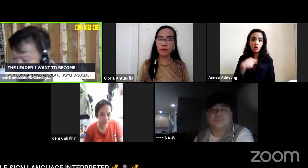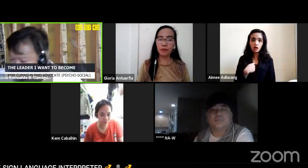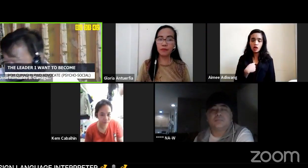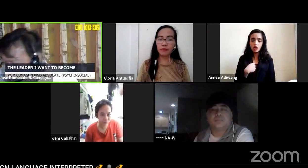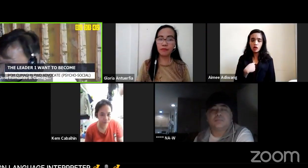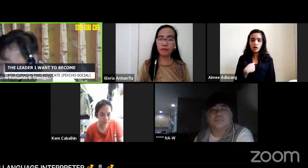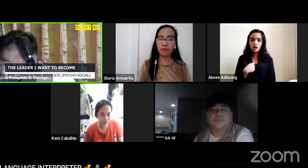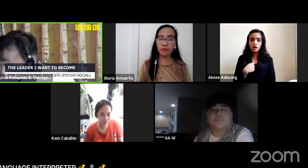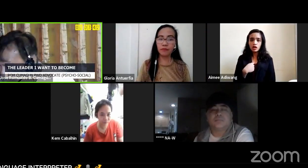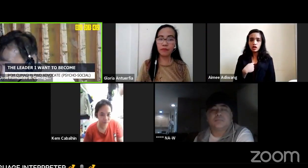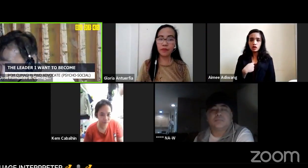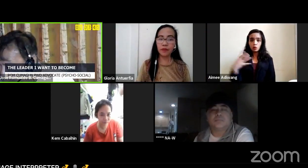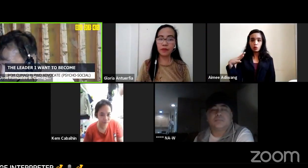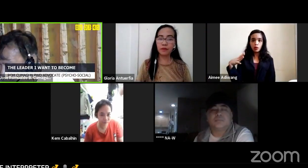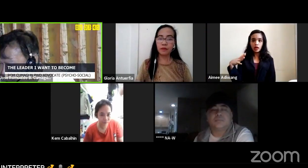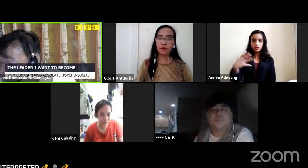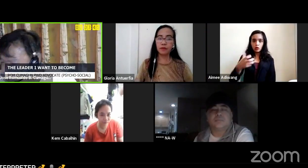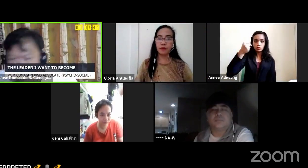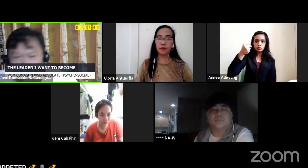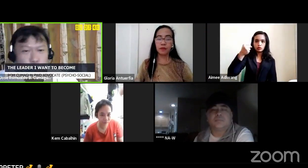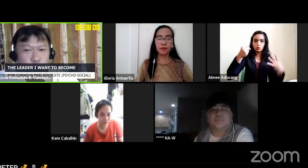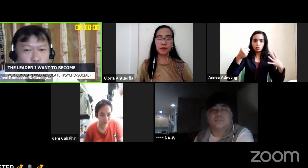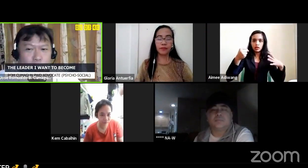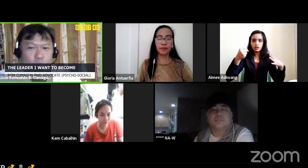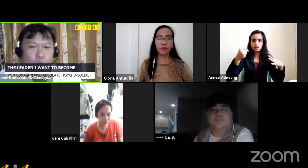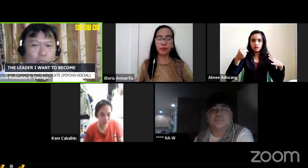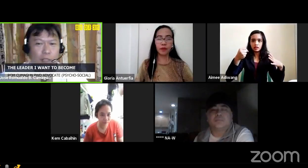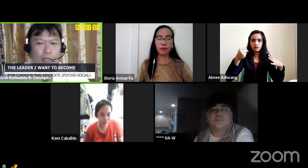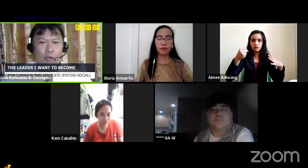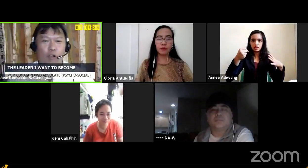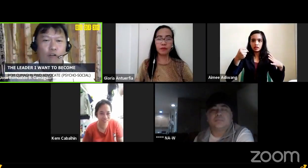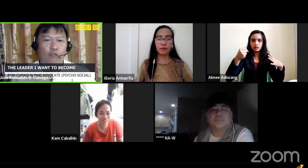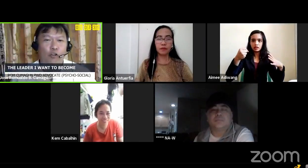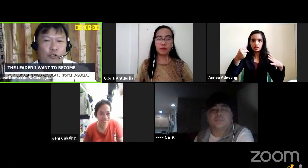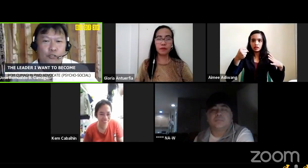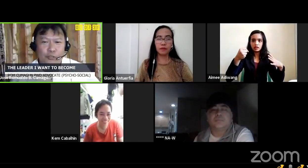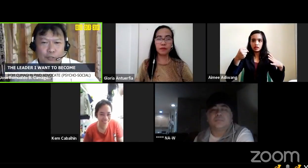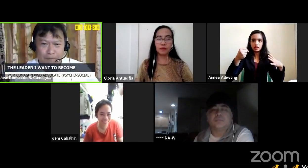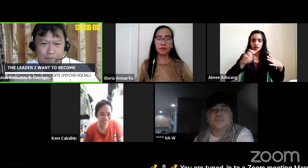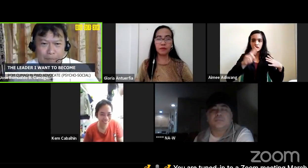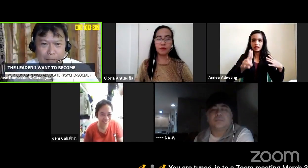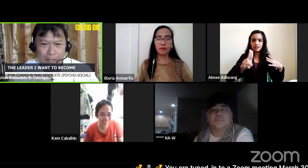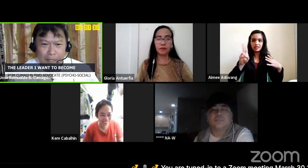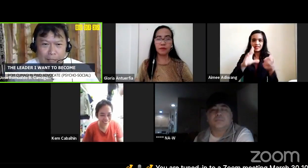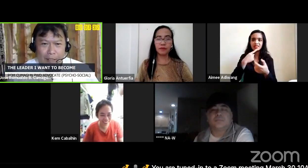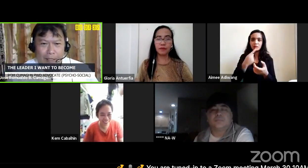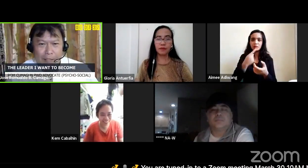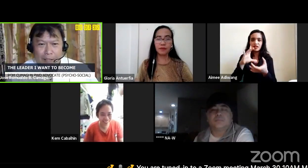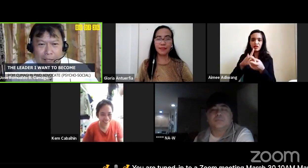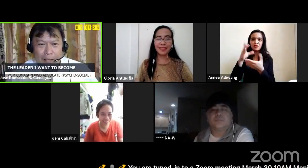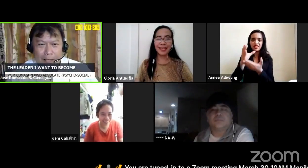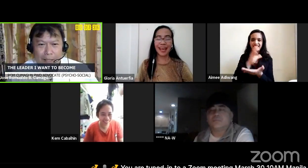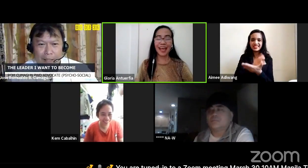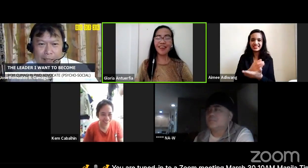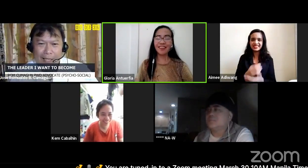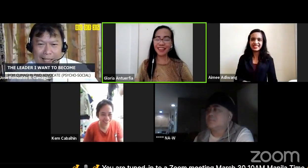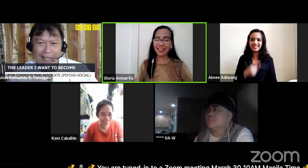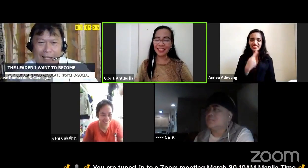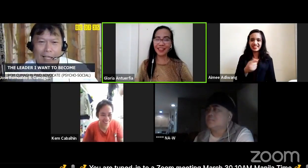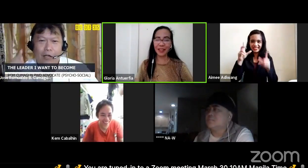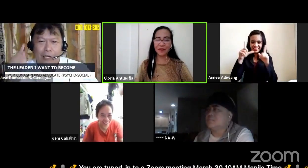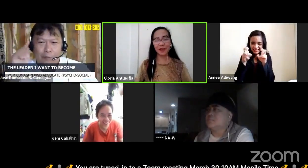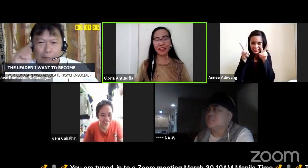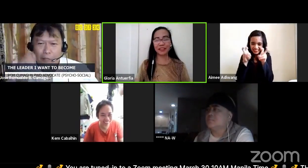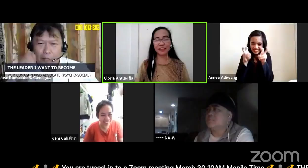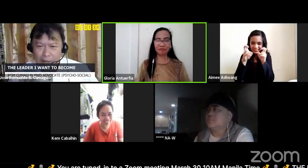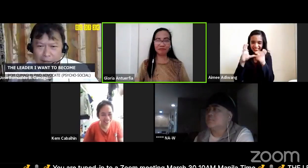Gloria, I'd like to boss you for that, okay? Because you use the word, of course. Okay. Ay,